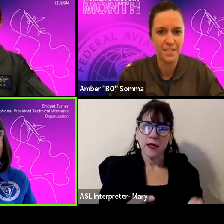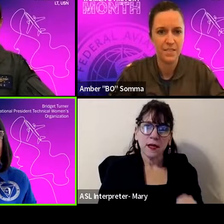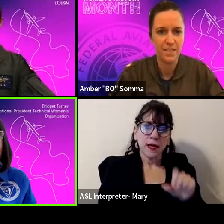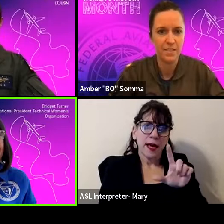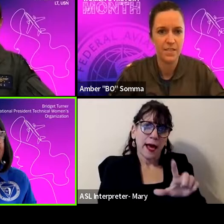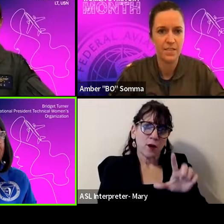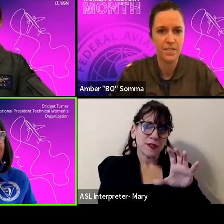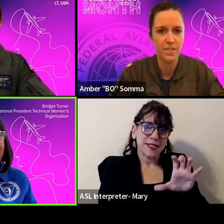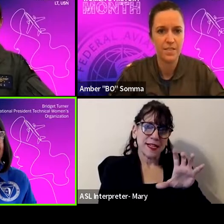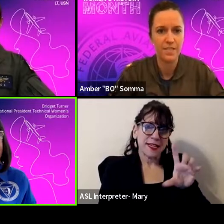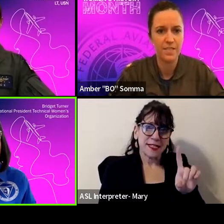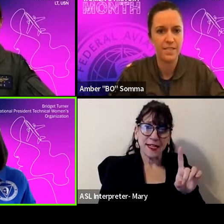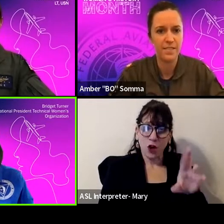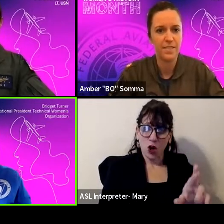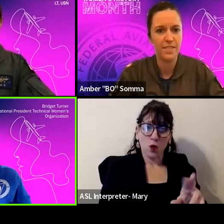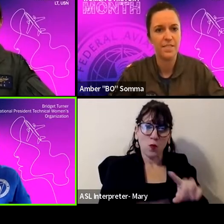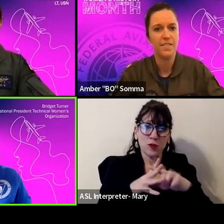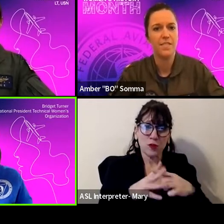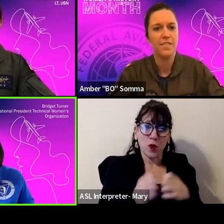we're going to start with you.